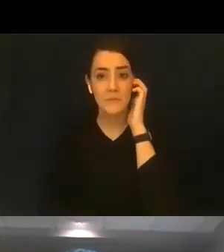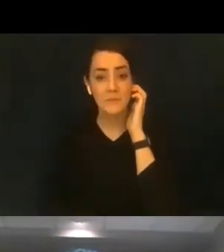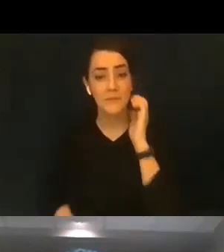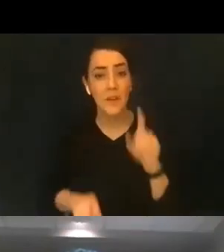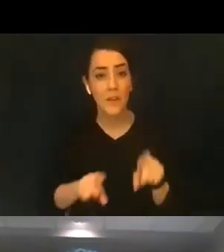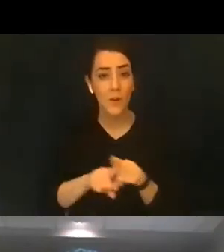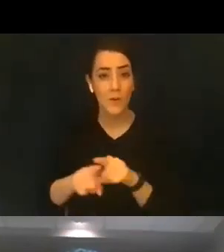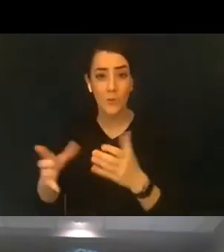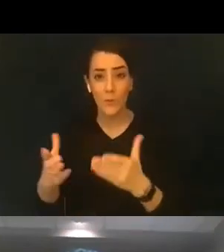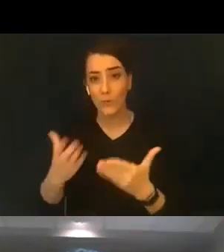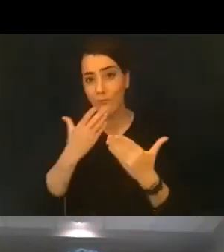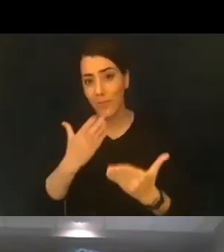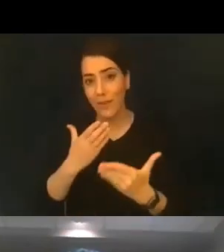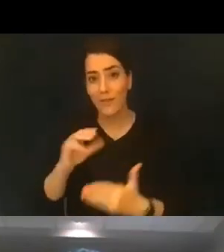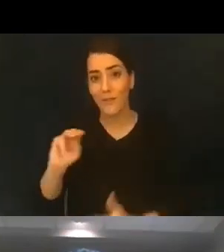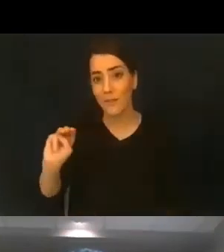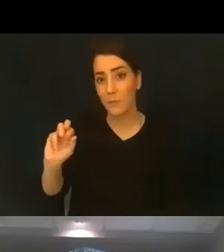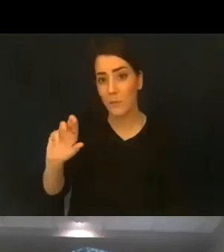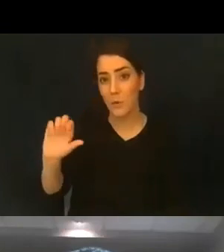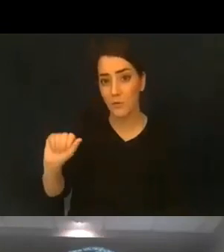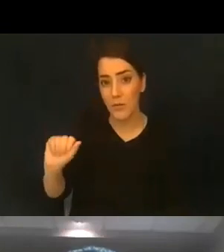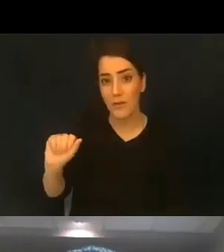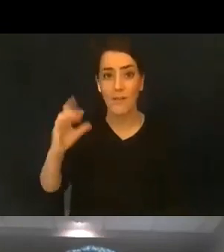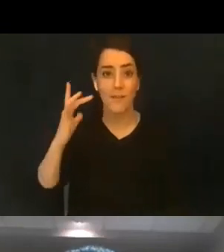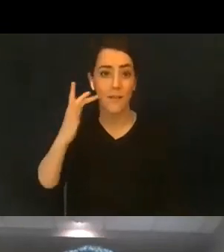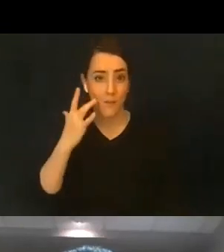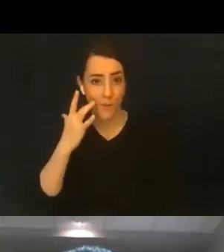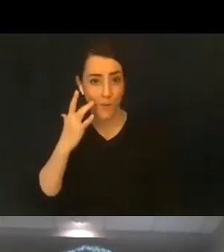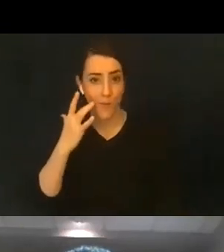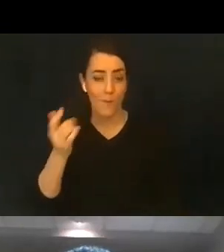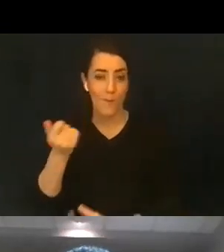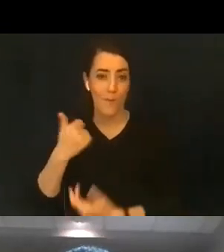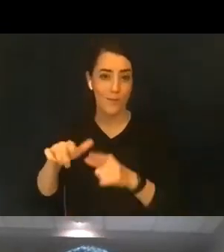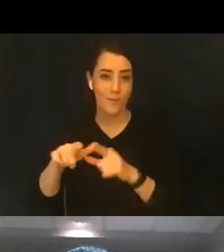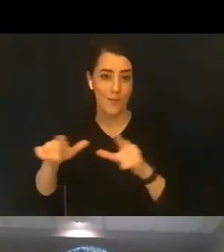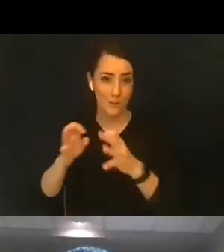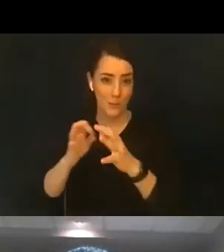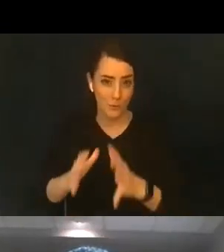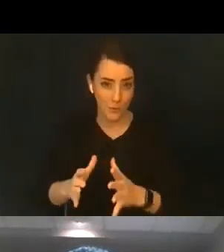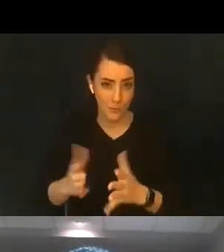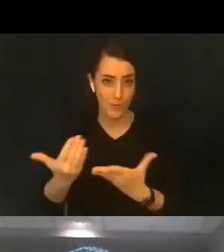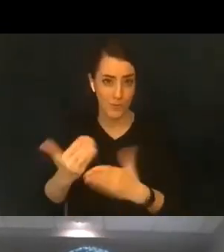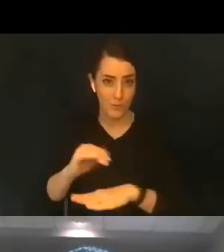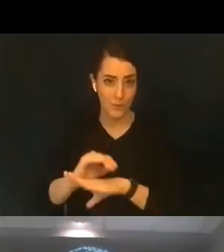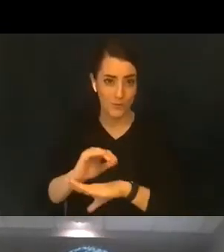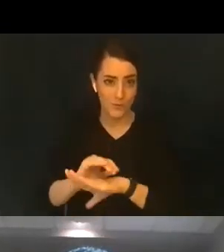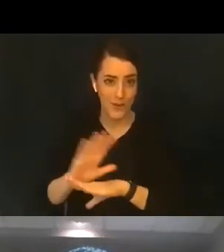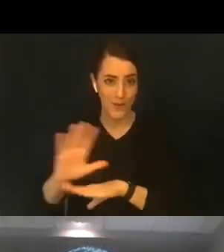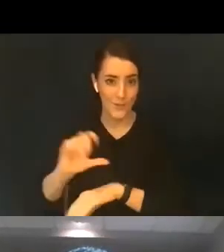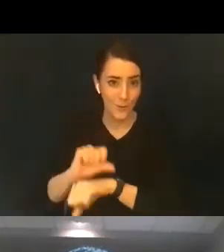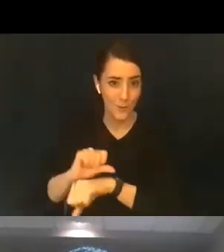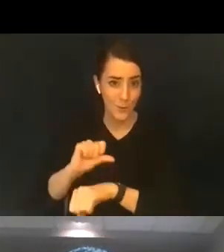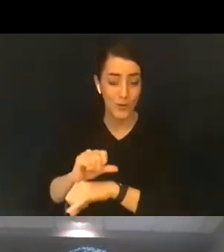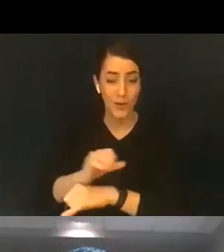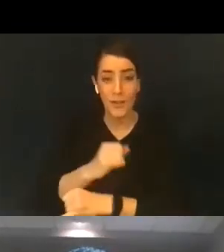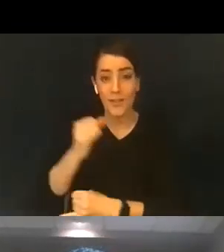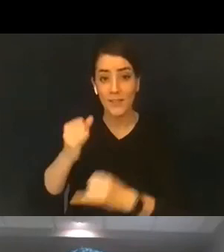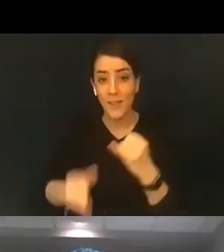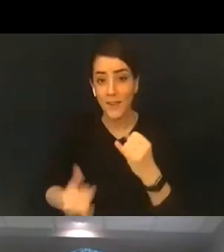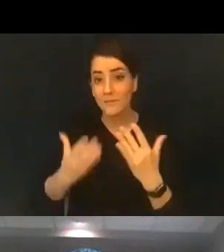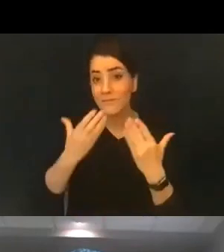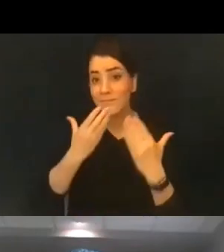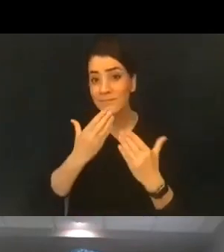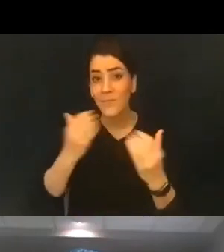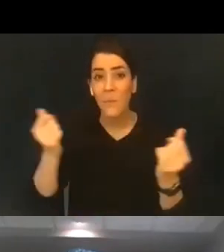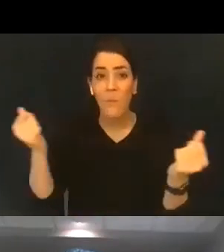Maria and Nicole, the ASL interpreters that were with us all evening, for their work. And then lastly, thank everyone who